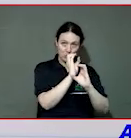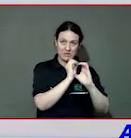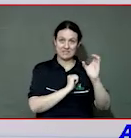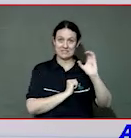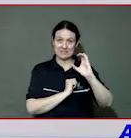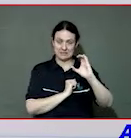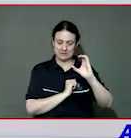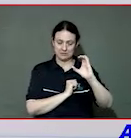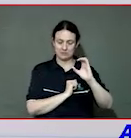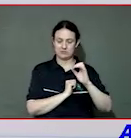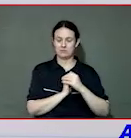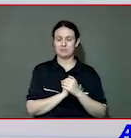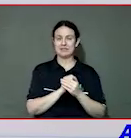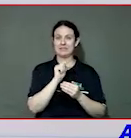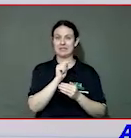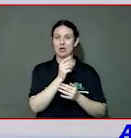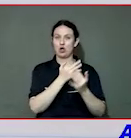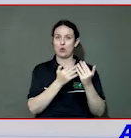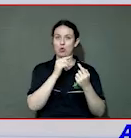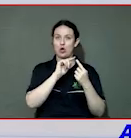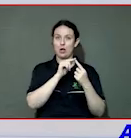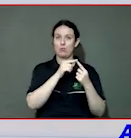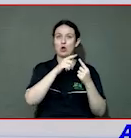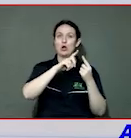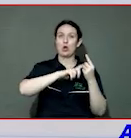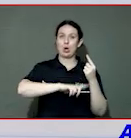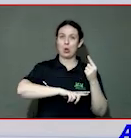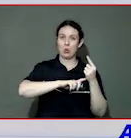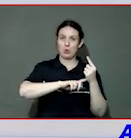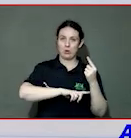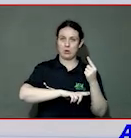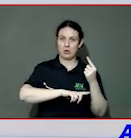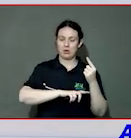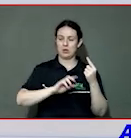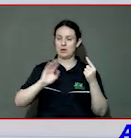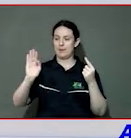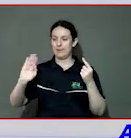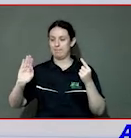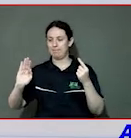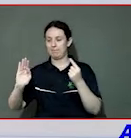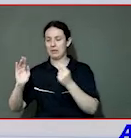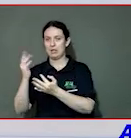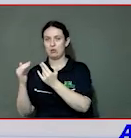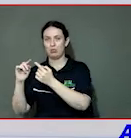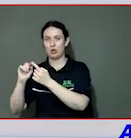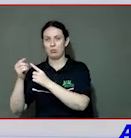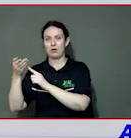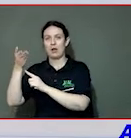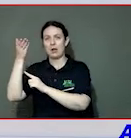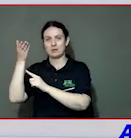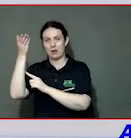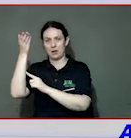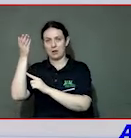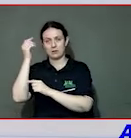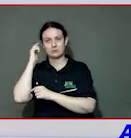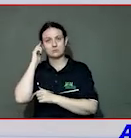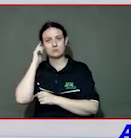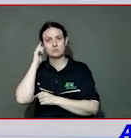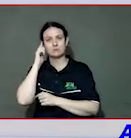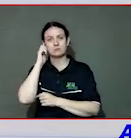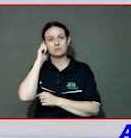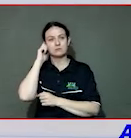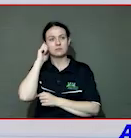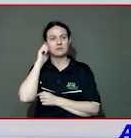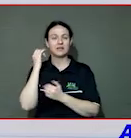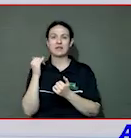Compound C's boiling point is lower than that of B. Okay, so you see now they didn't put